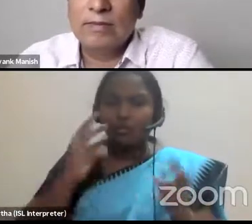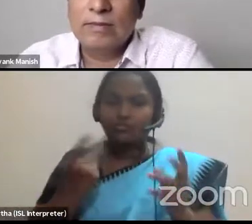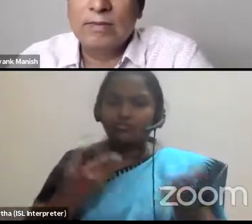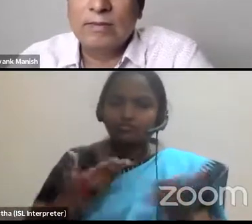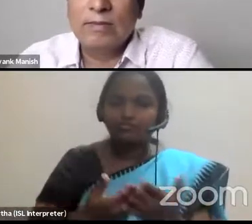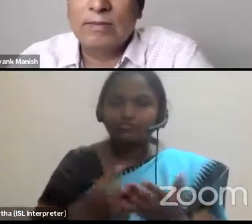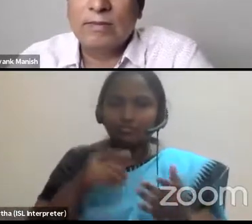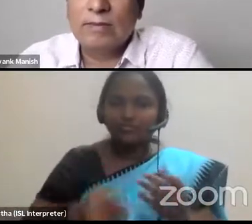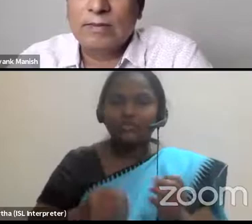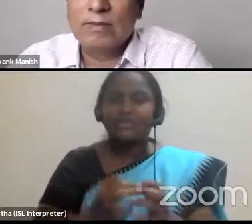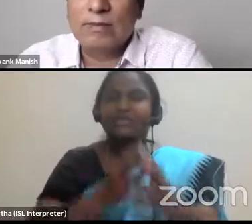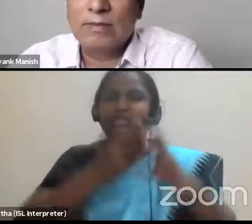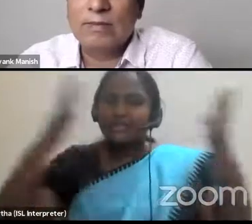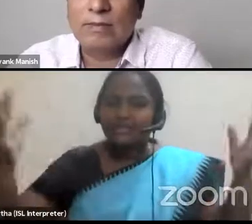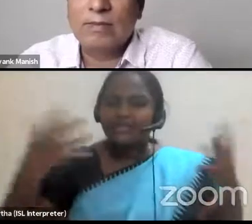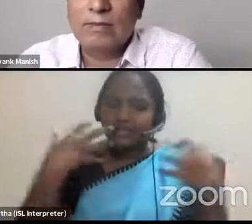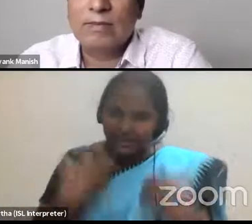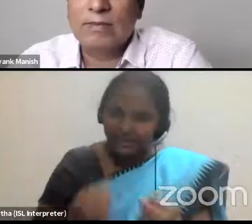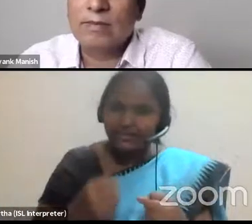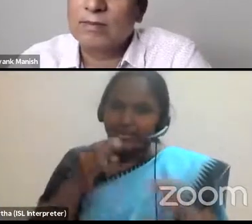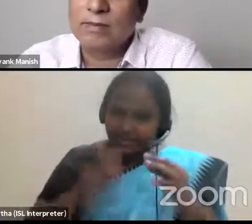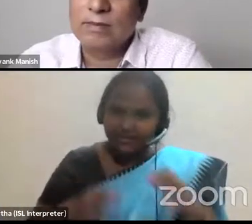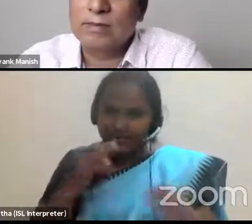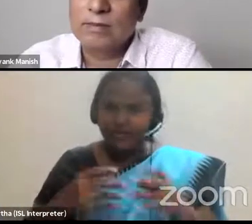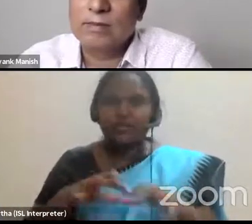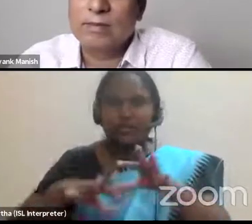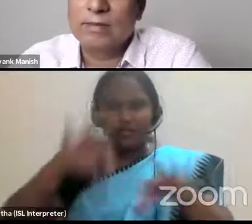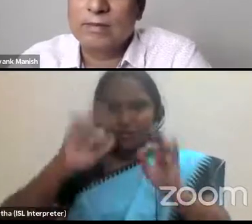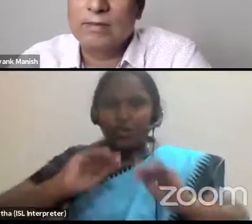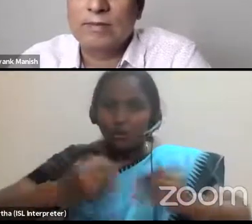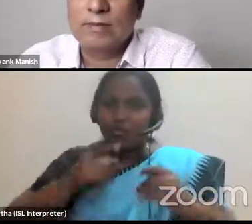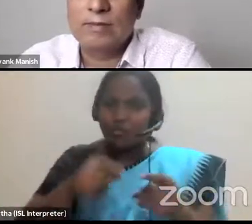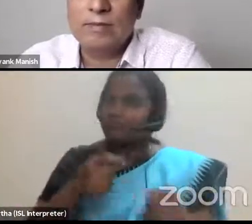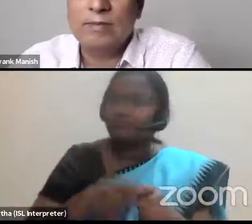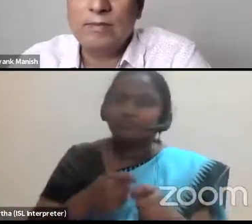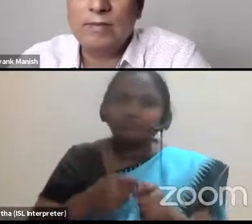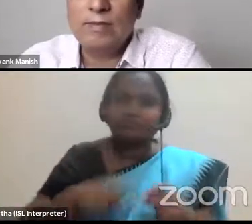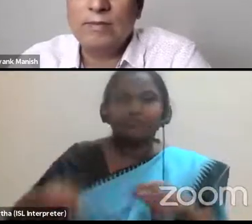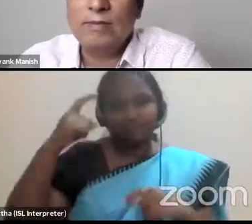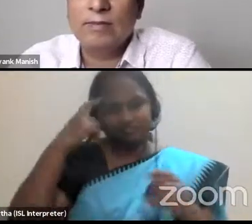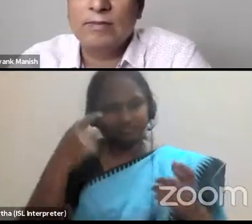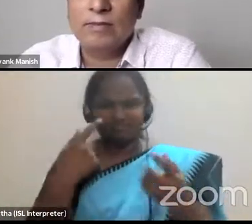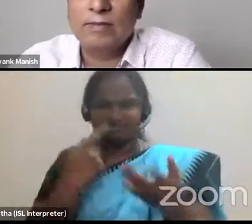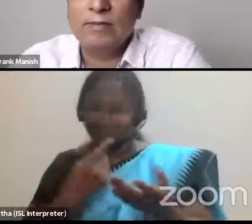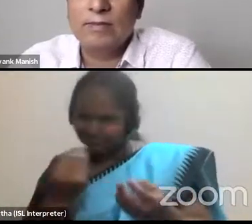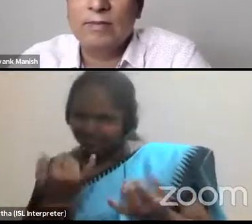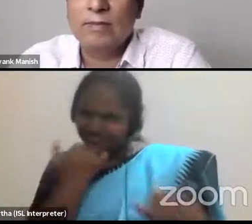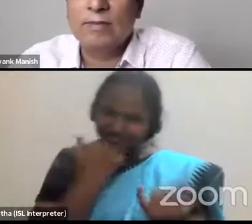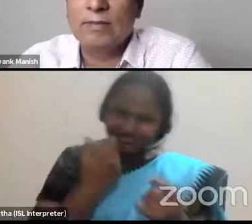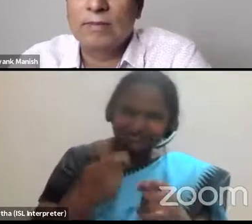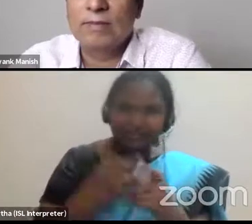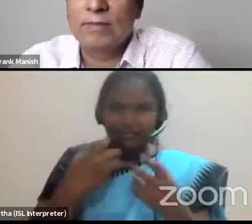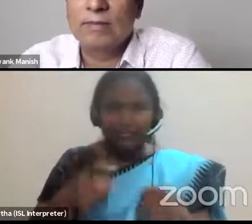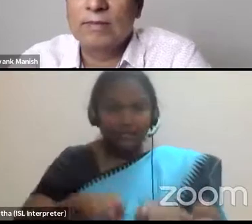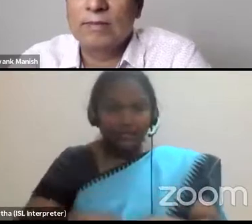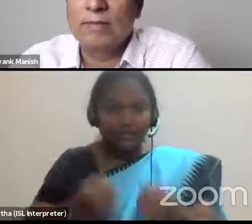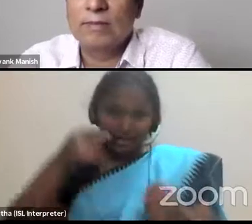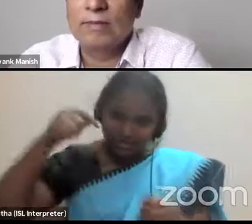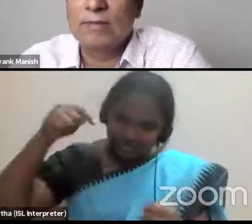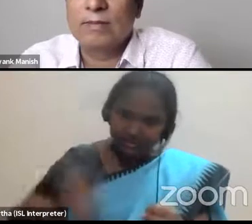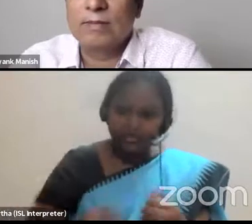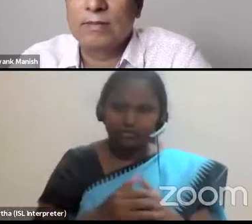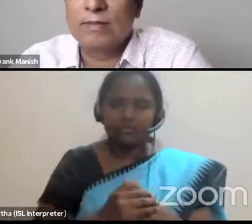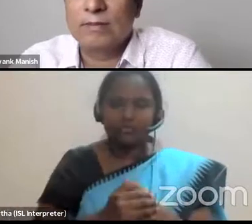And there are several firsts here. So we really need to find out what actually works, and there were a lot of trials and errors. So if you break this down,